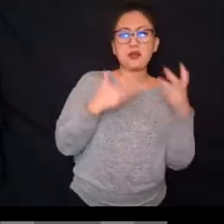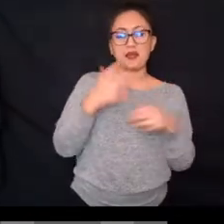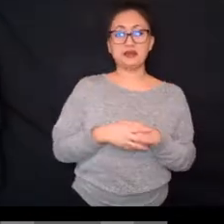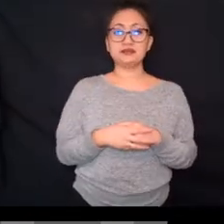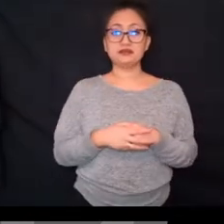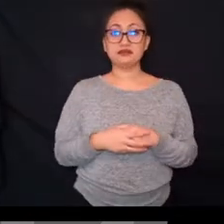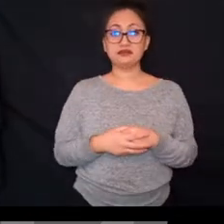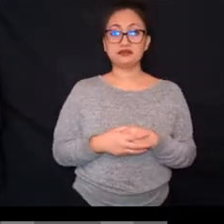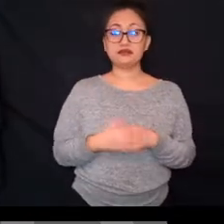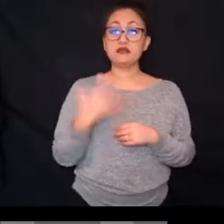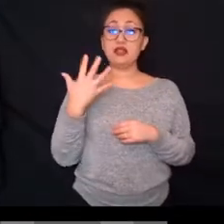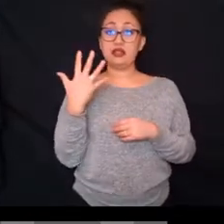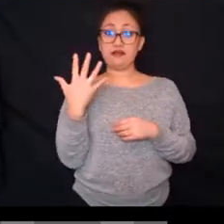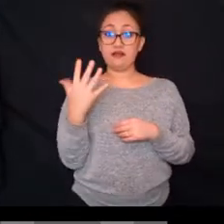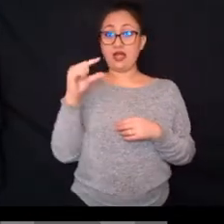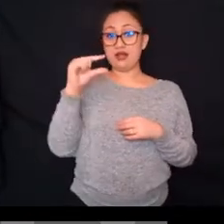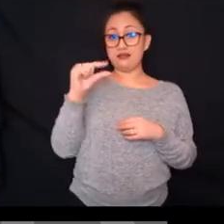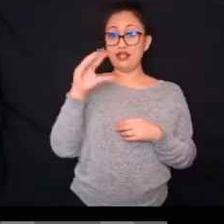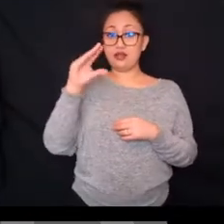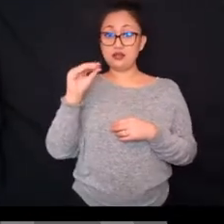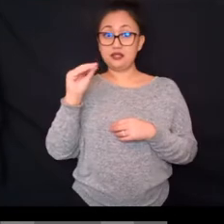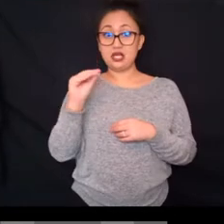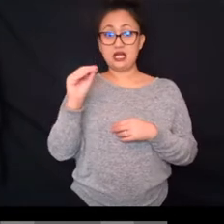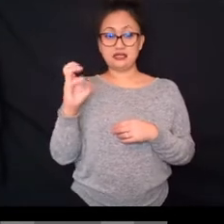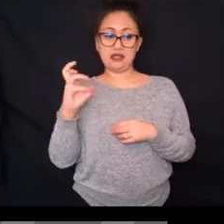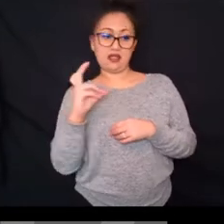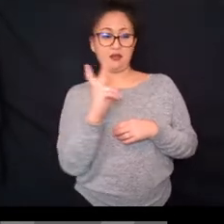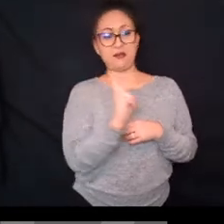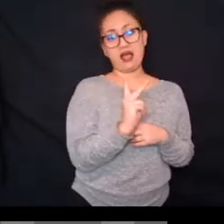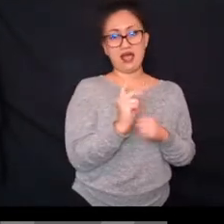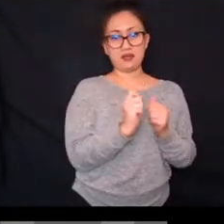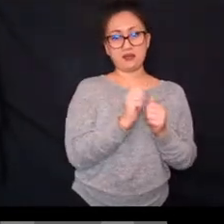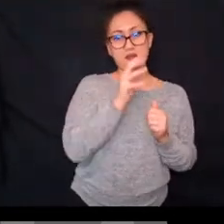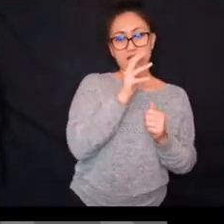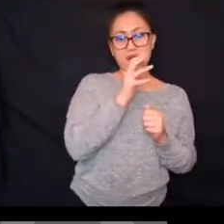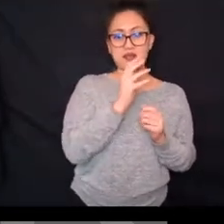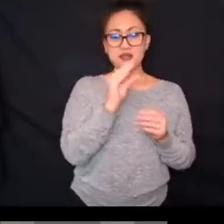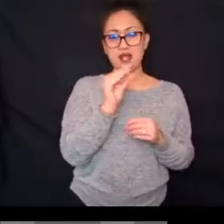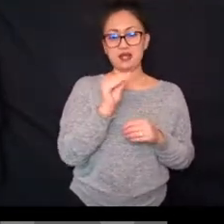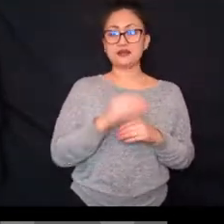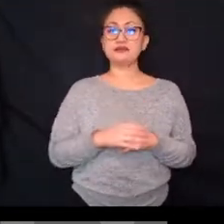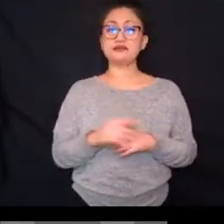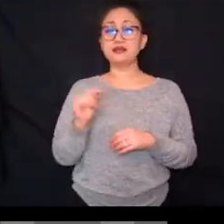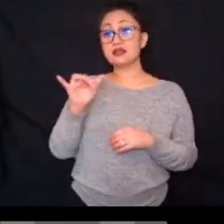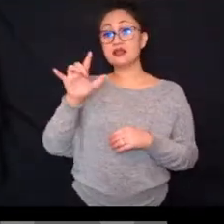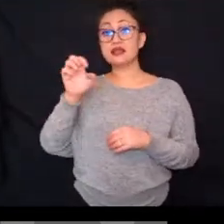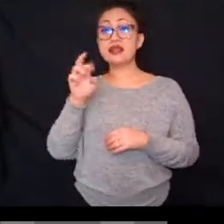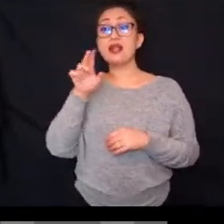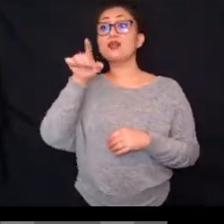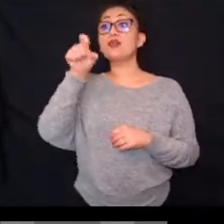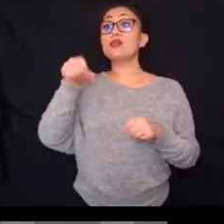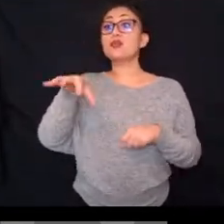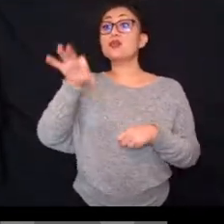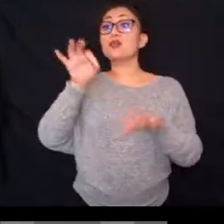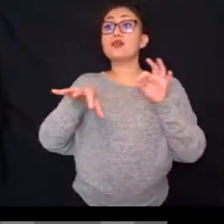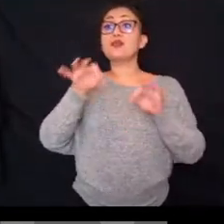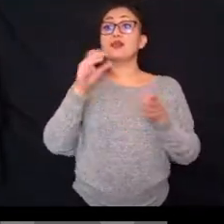back. If you will get up in your seat, and Tyler, if you'll go around and pick up the cubes, And